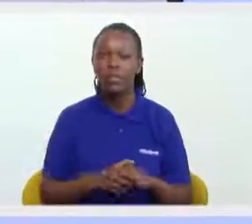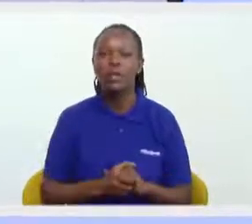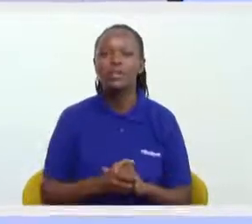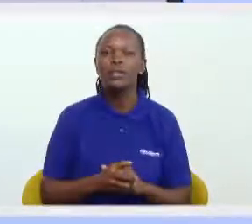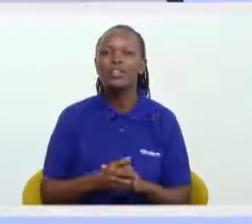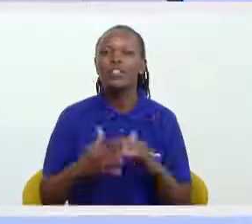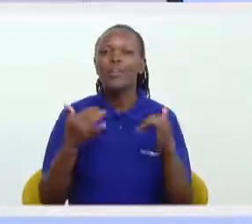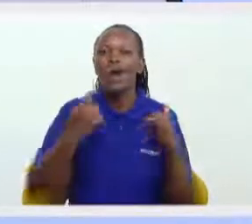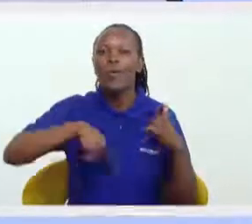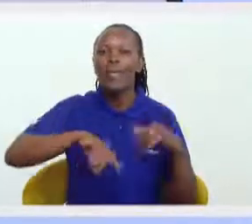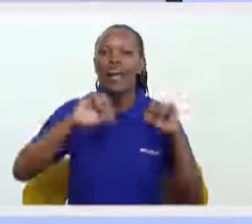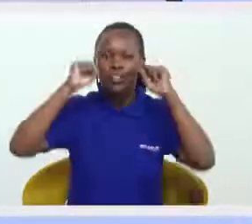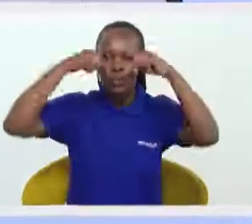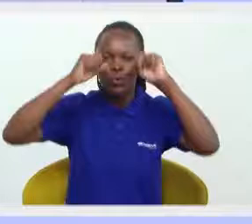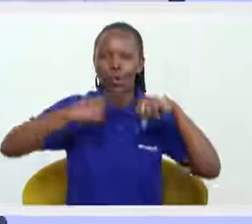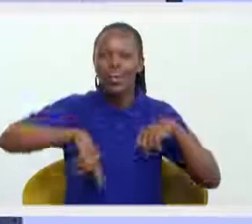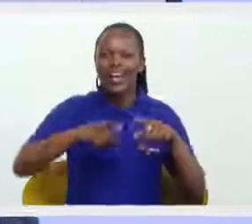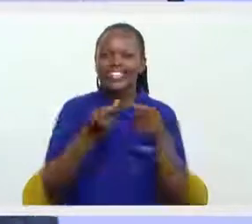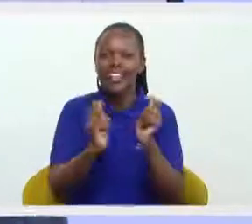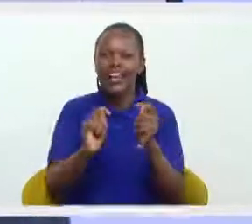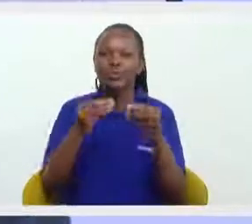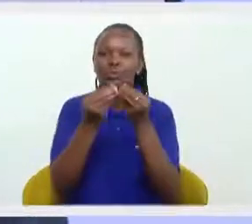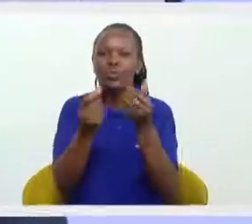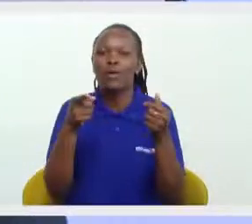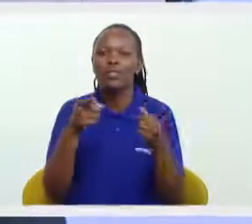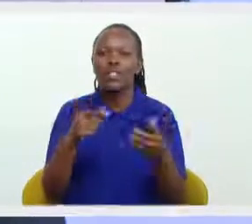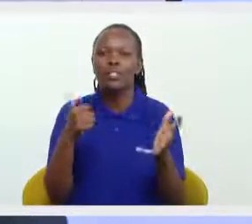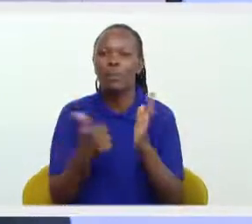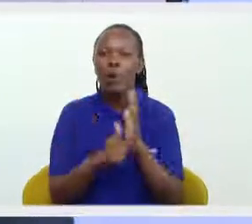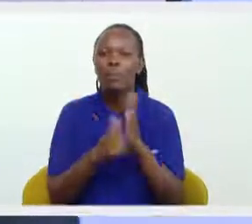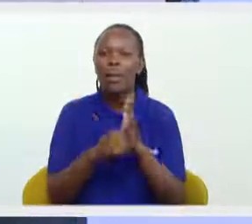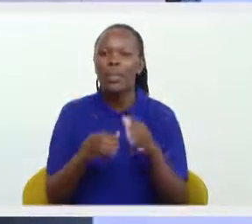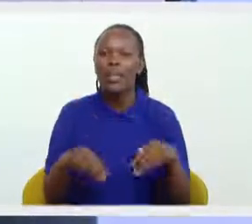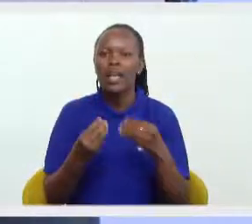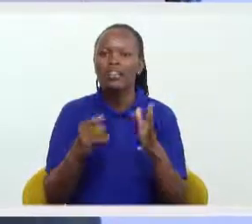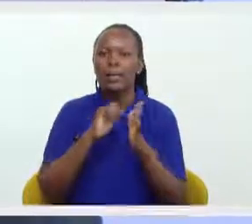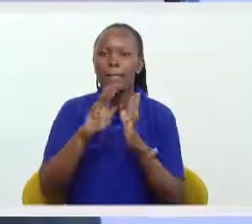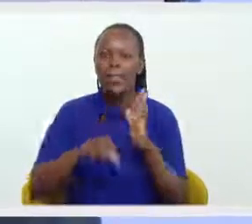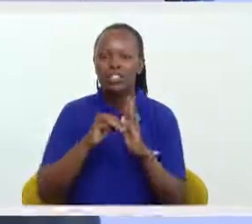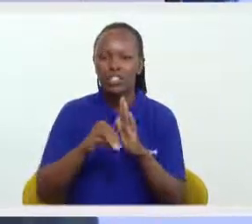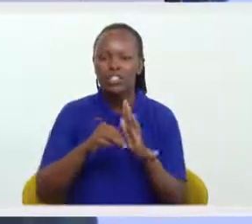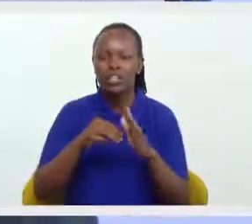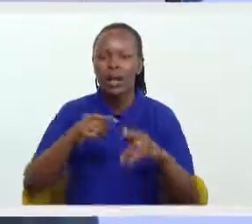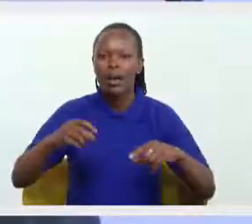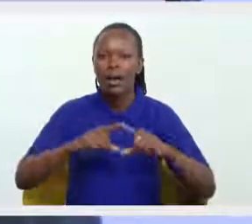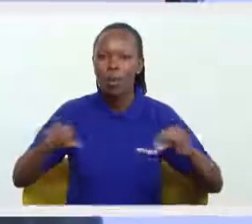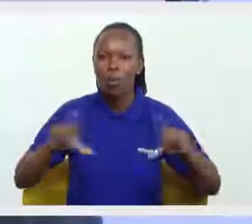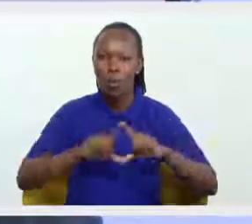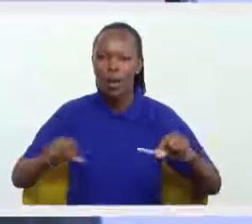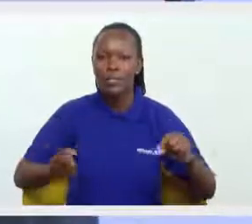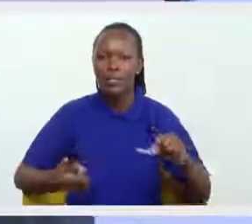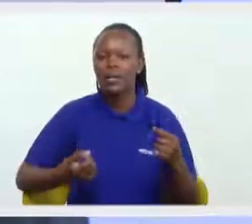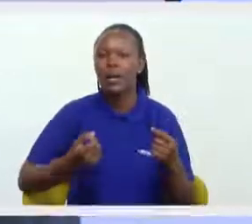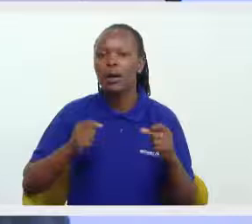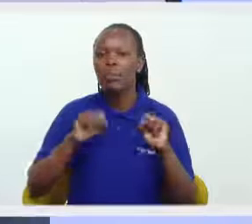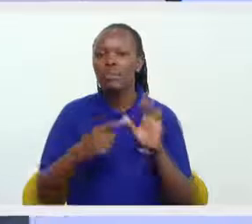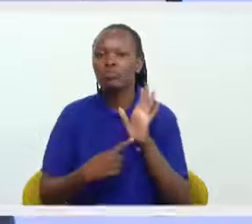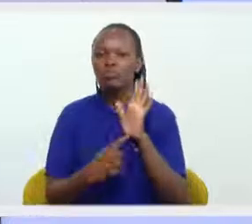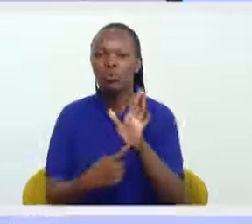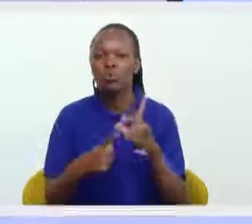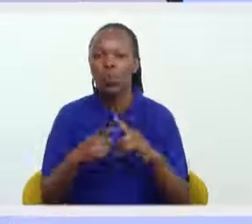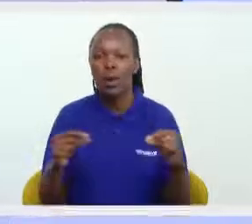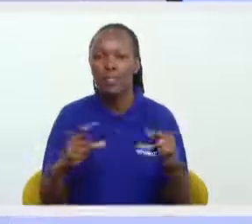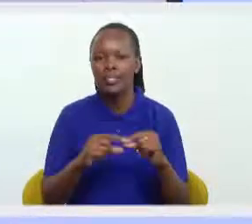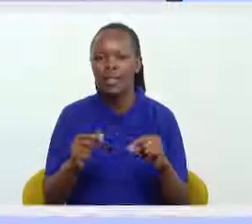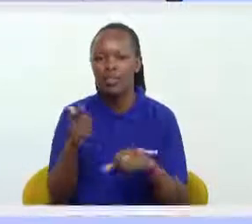Google, we're just trying to solve for this problem by offering machine-generated captions to fill in the gap when human-generated captions are not